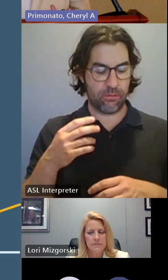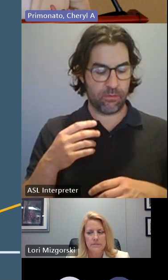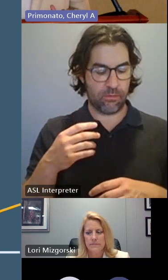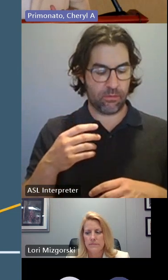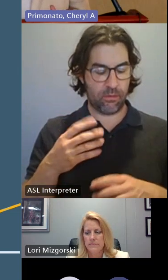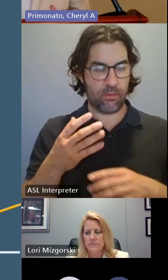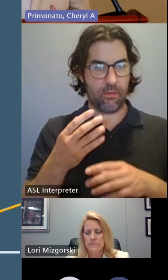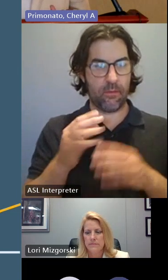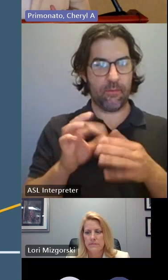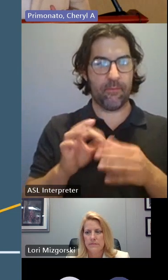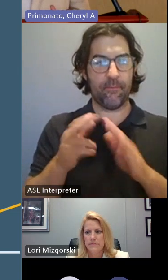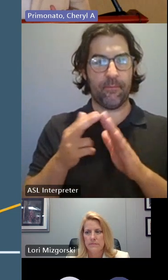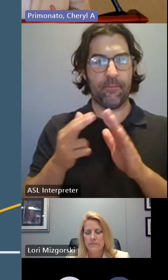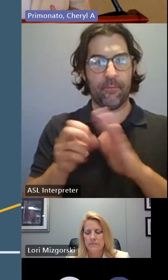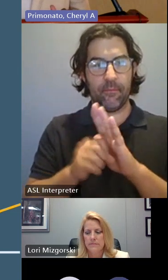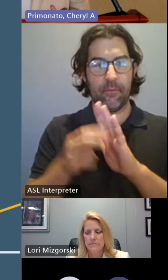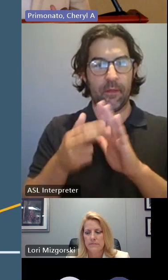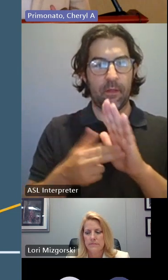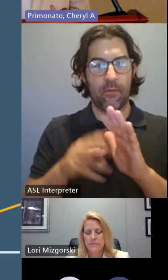contract